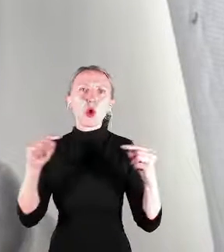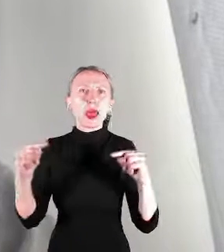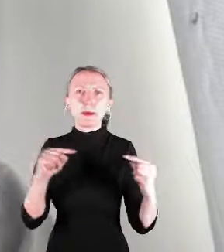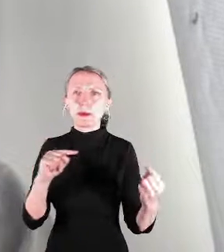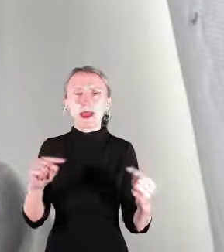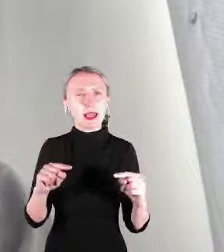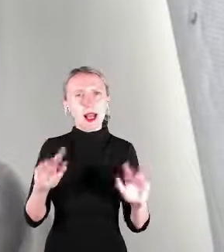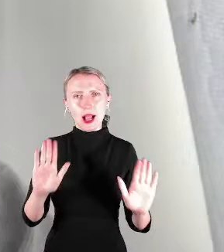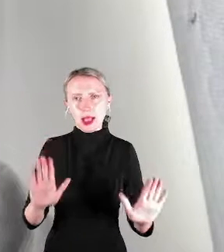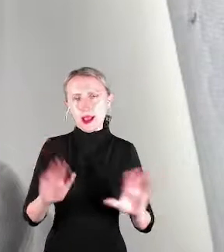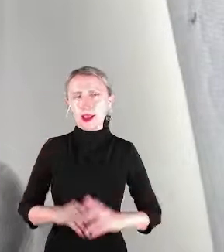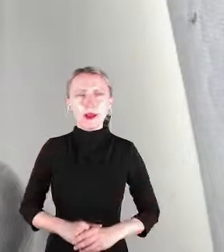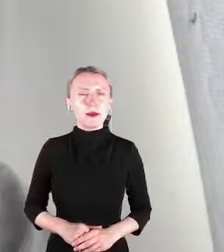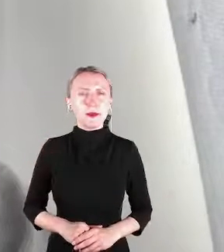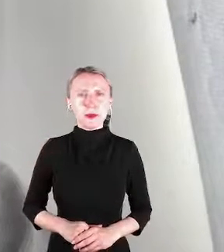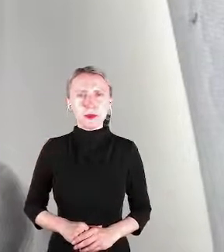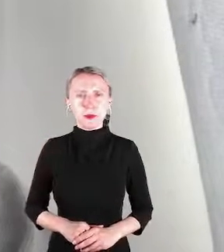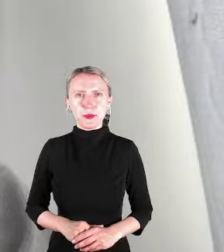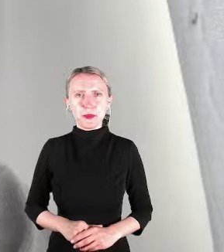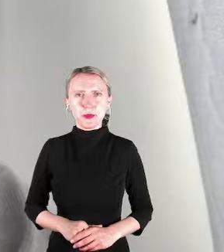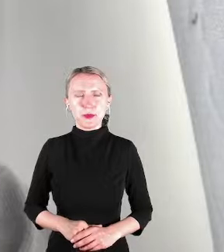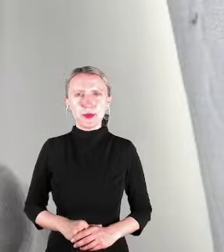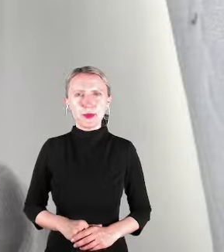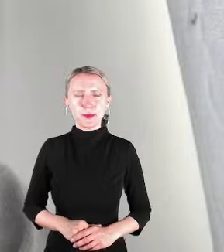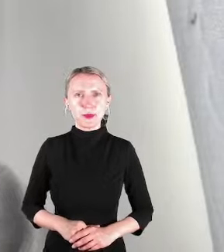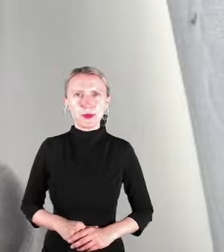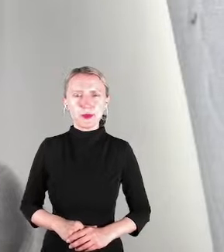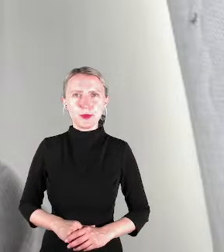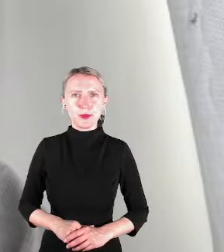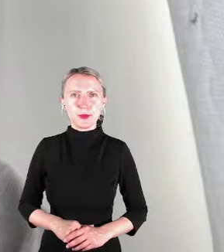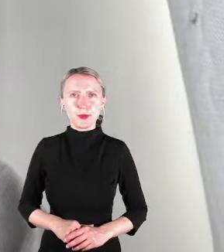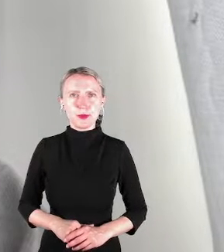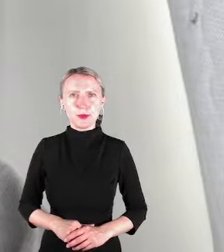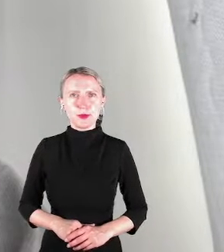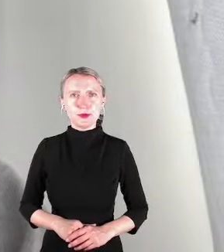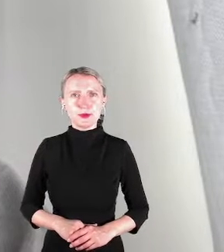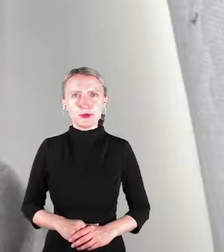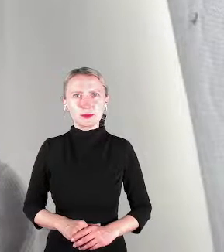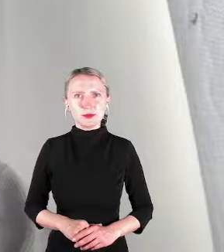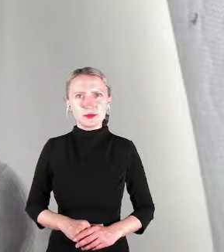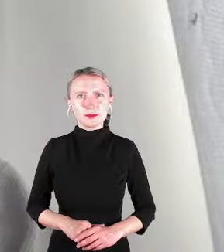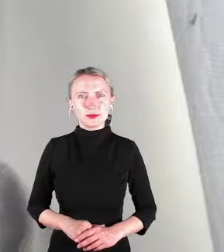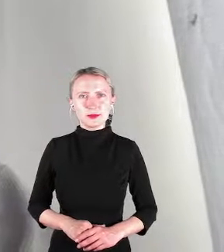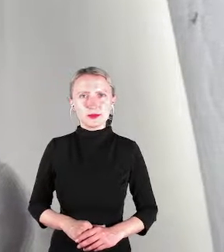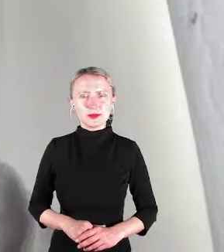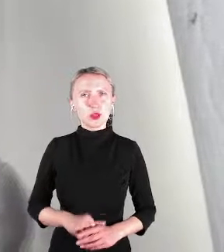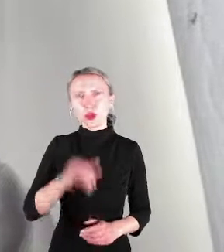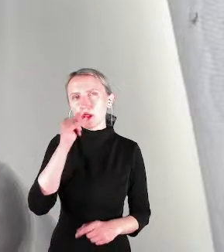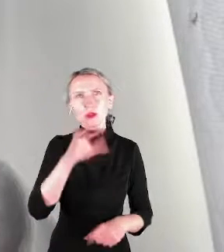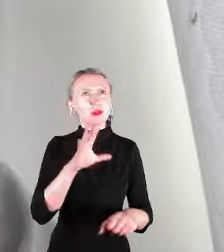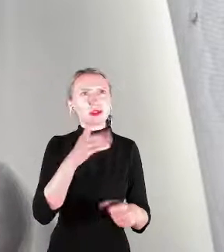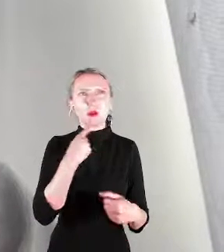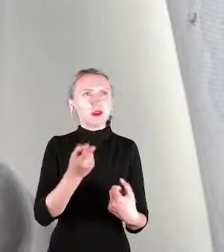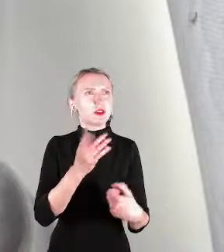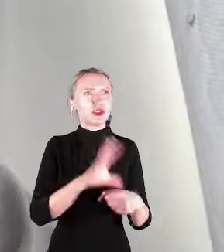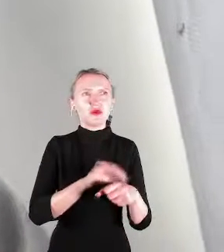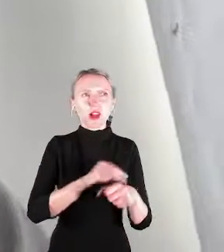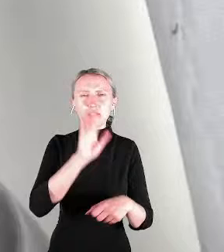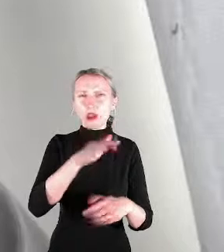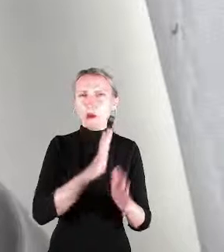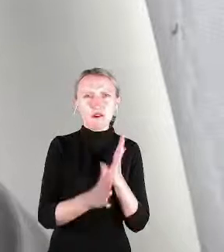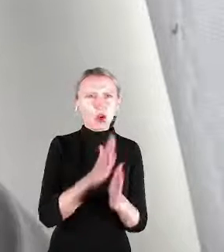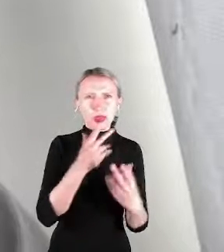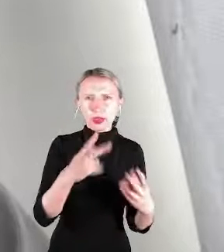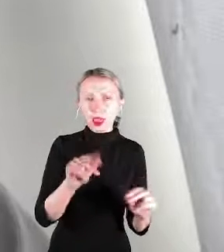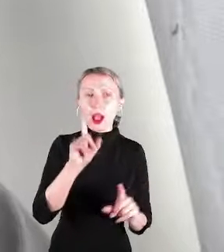on in Sweden. You cannot really say that. But at the same time,